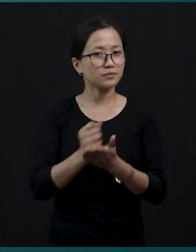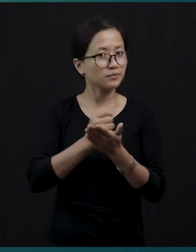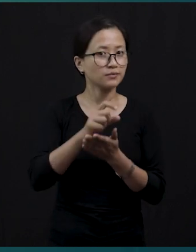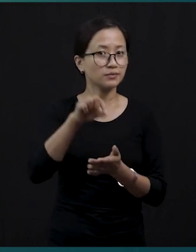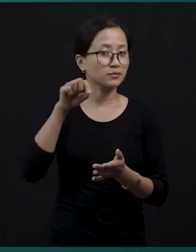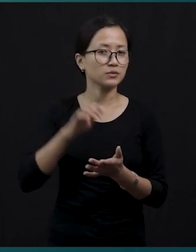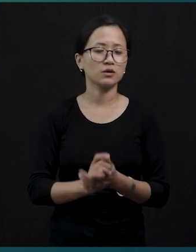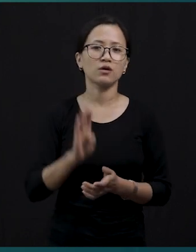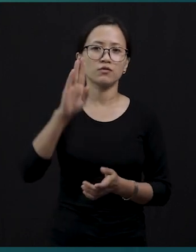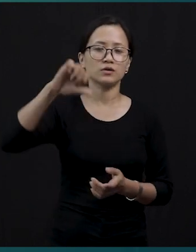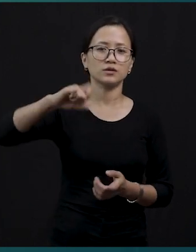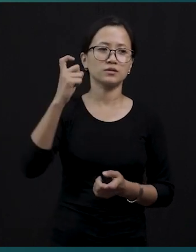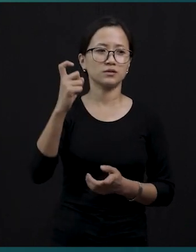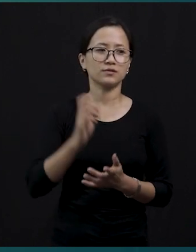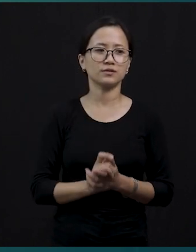find it out.